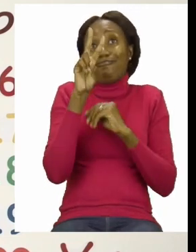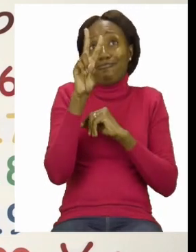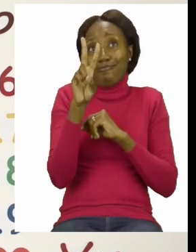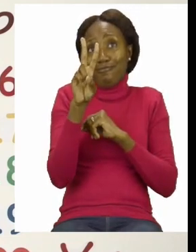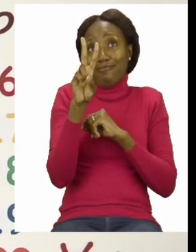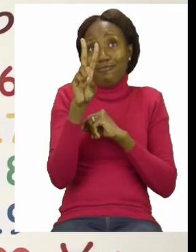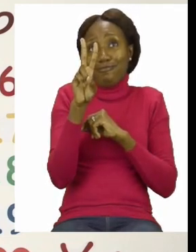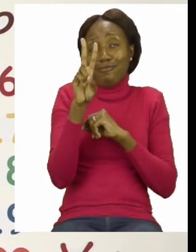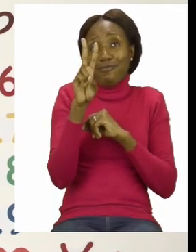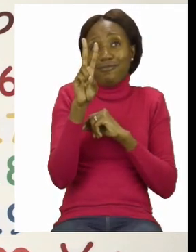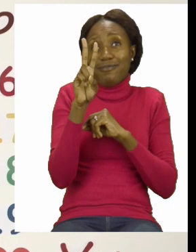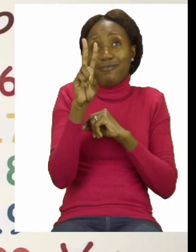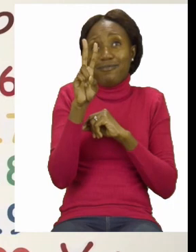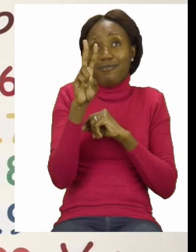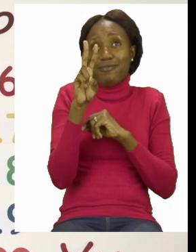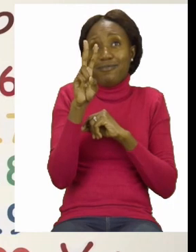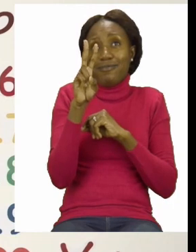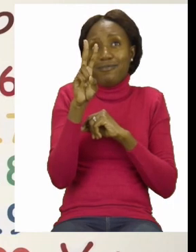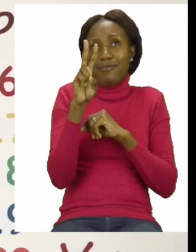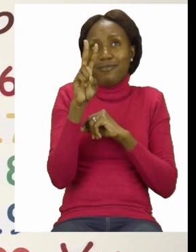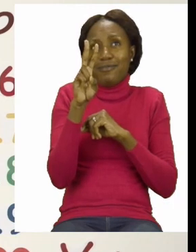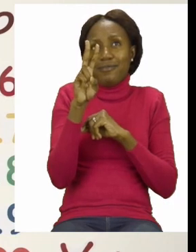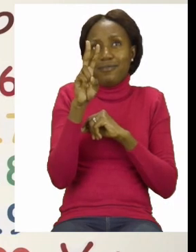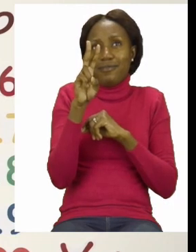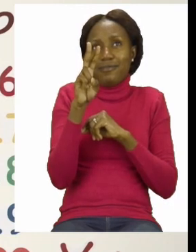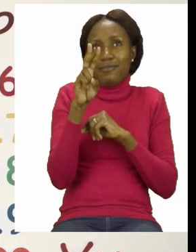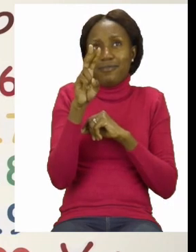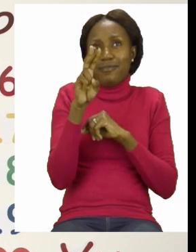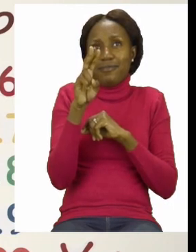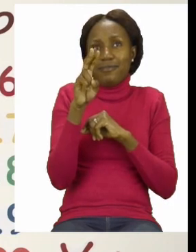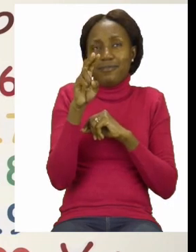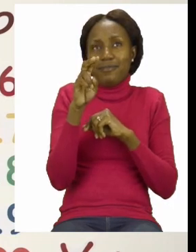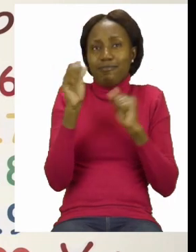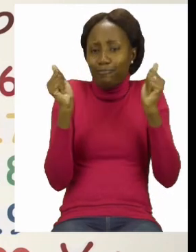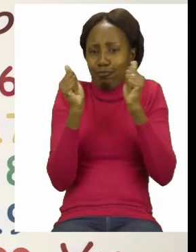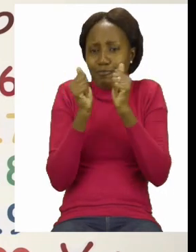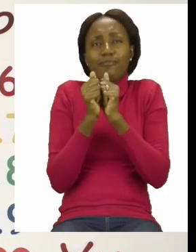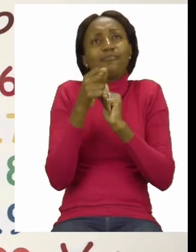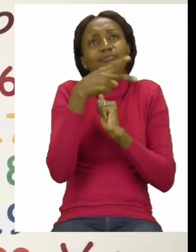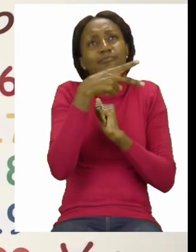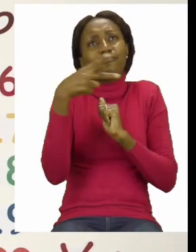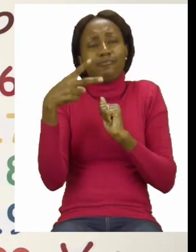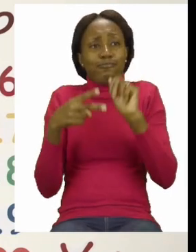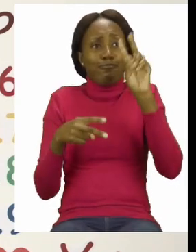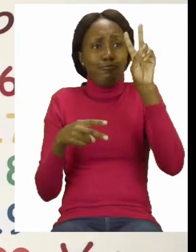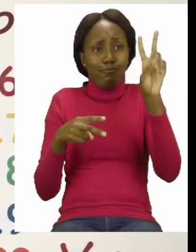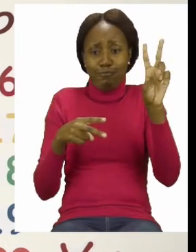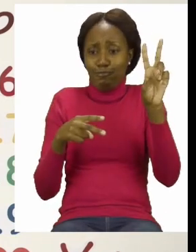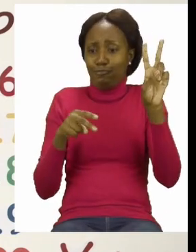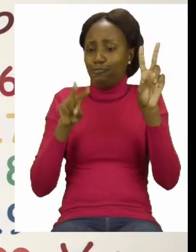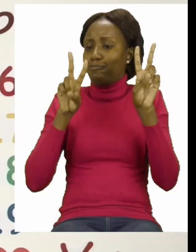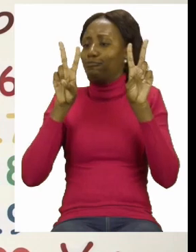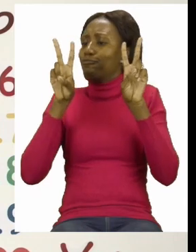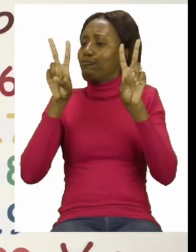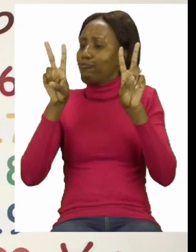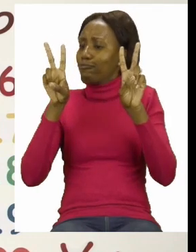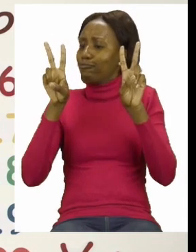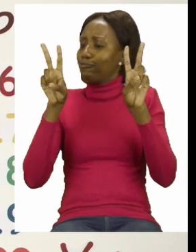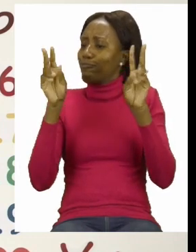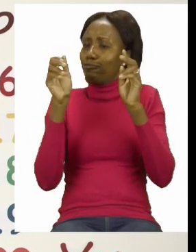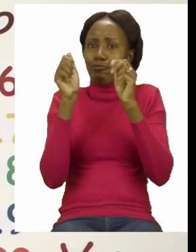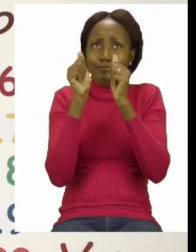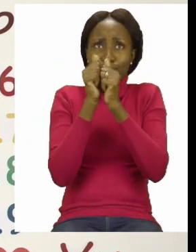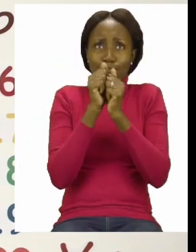After that, we're going to try and add it with our fingers if we can. I've got 2 on one side and 2 on the other. So that is